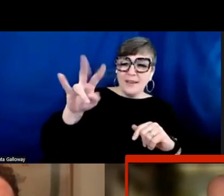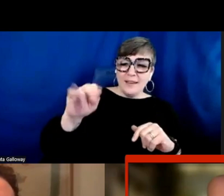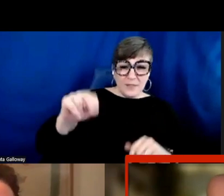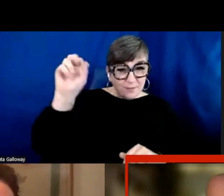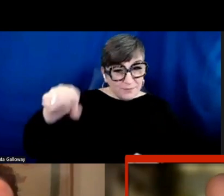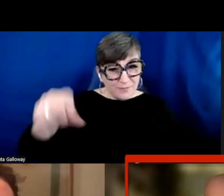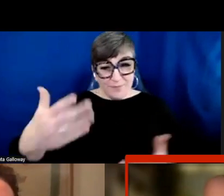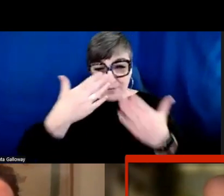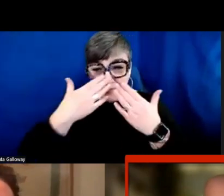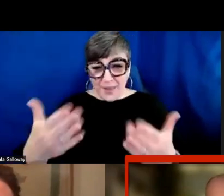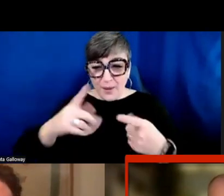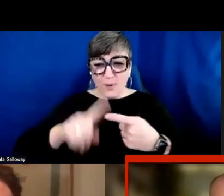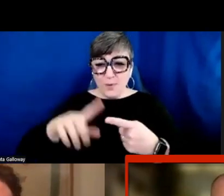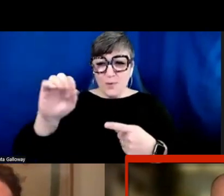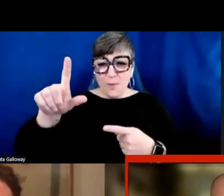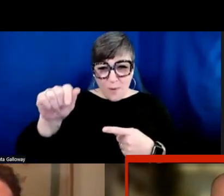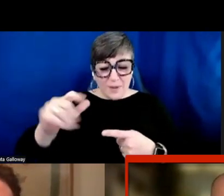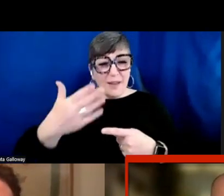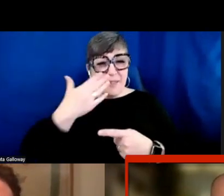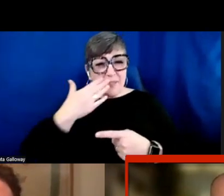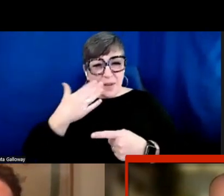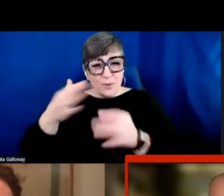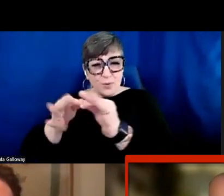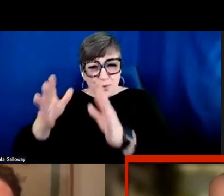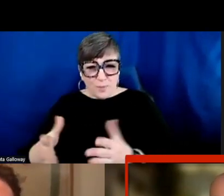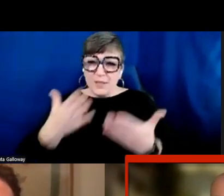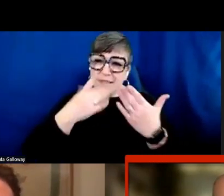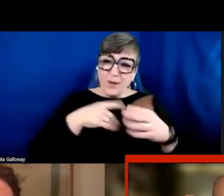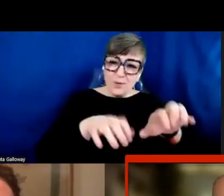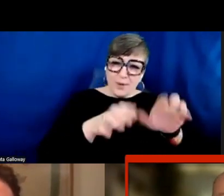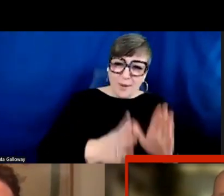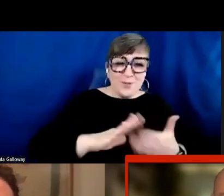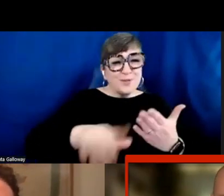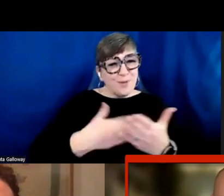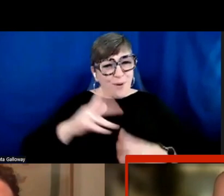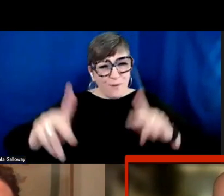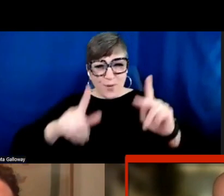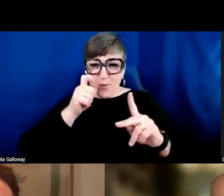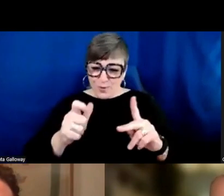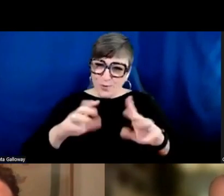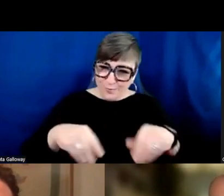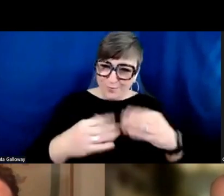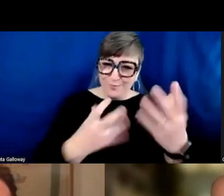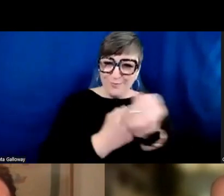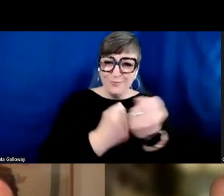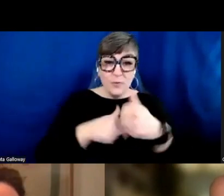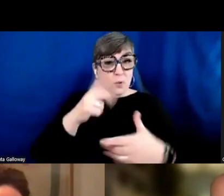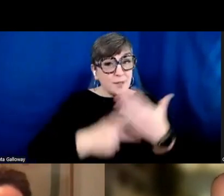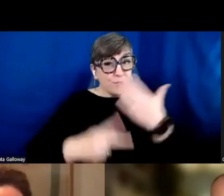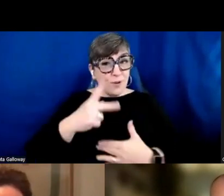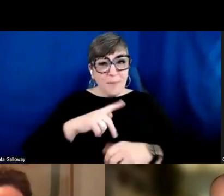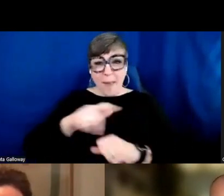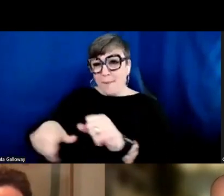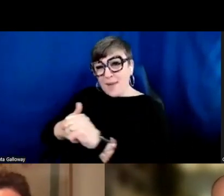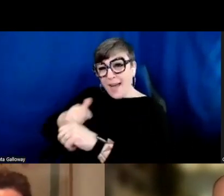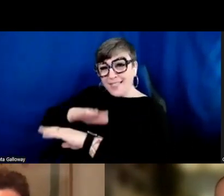signers and transcribers, uh, and all the people who helped make this, this program possible. So thank, thanks to everyone who helped, uh, behind the scenes and on the, and on the